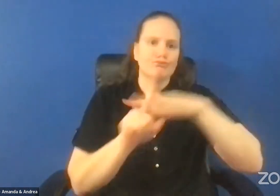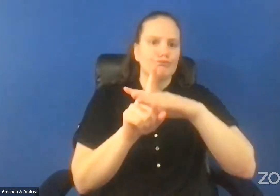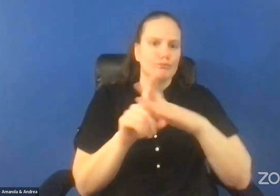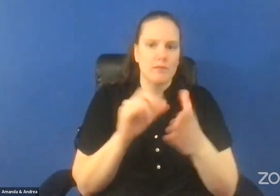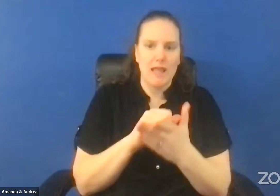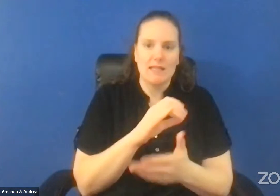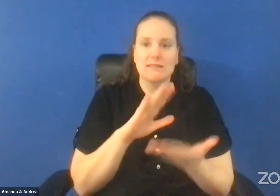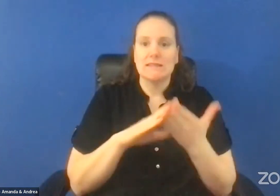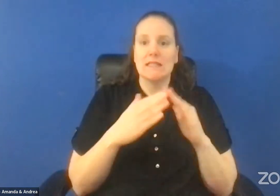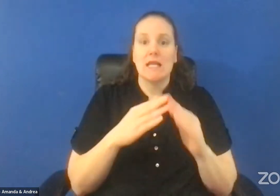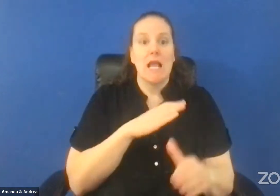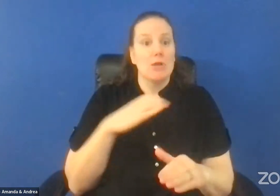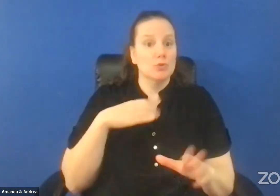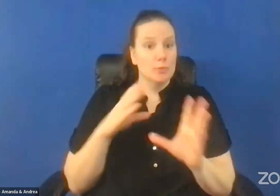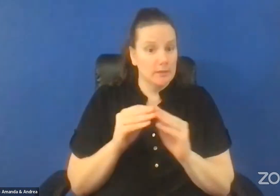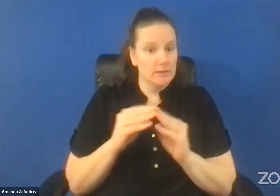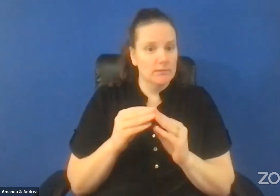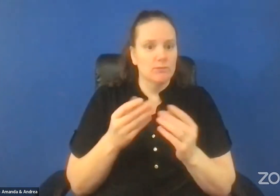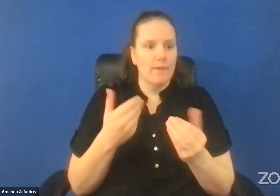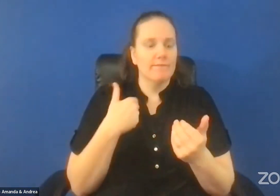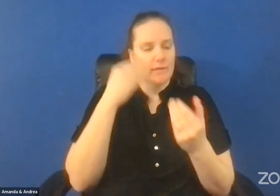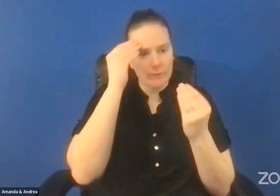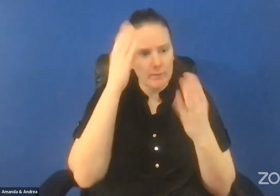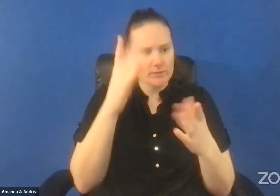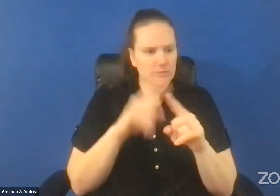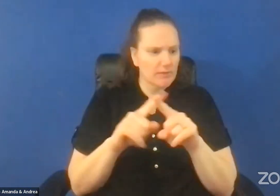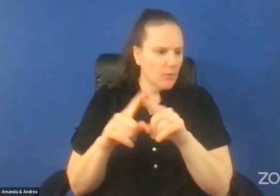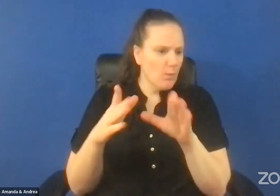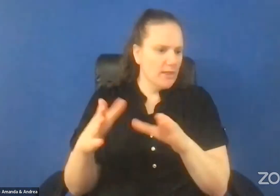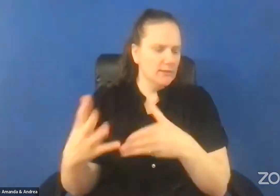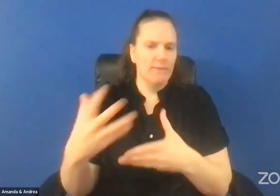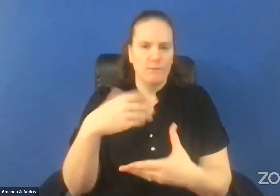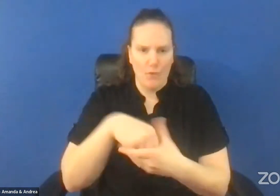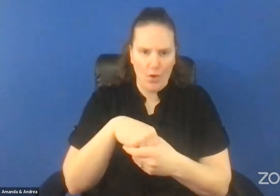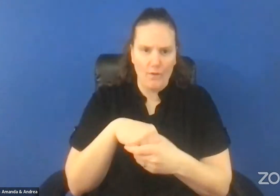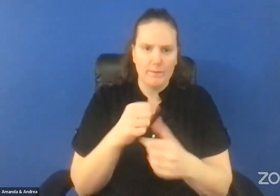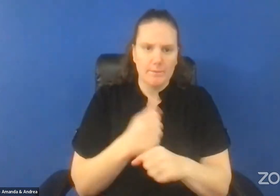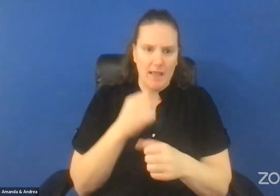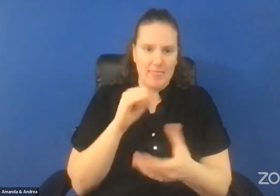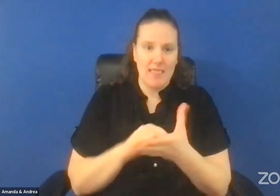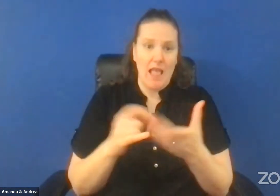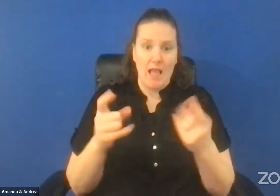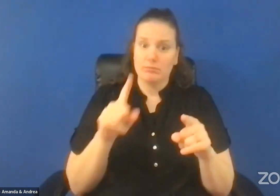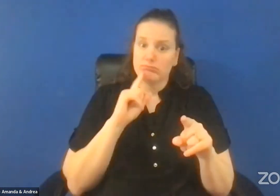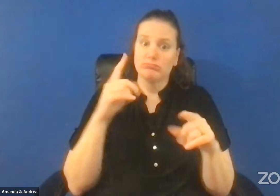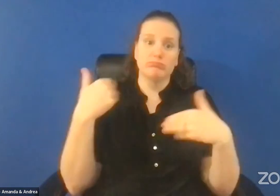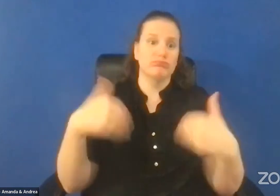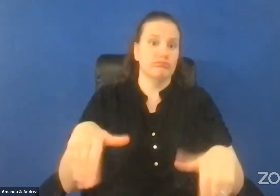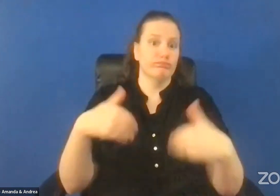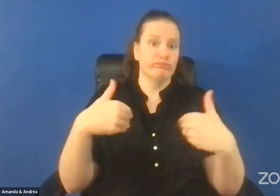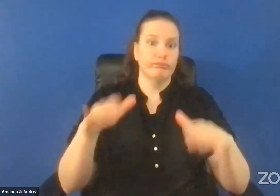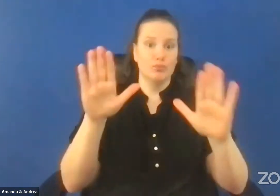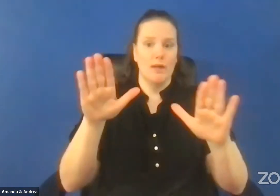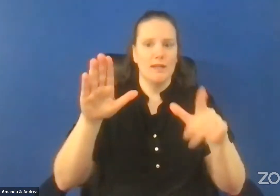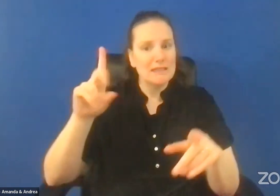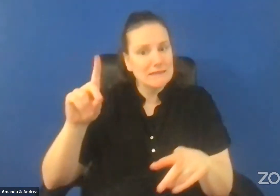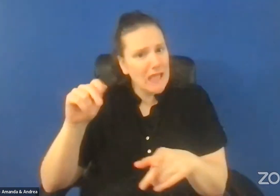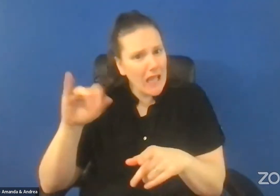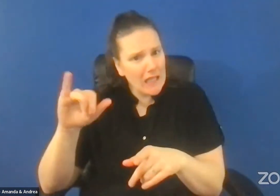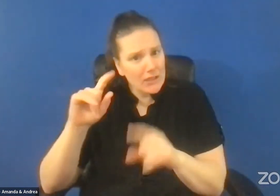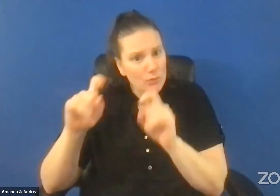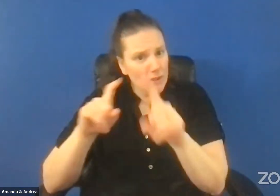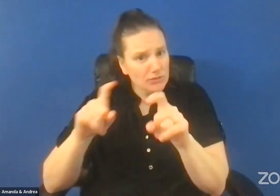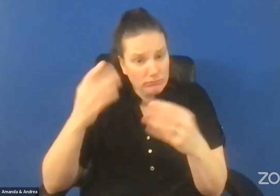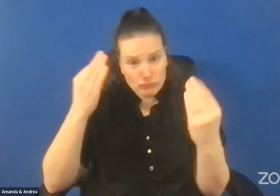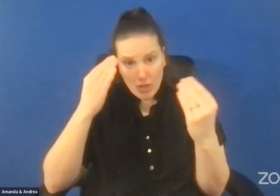that you gave information on different ways that we can be involved in making that happen. That was really great. Danny, did you have any questions